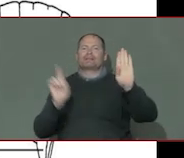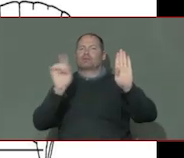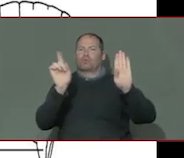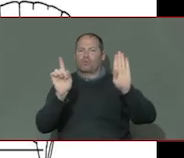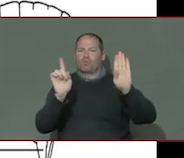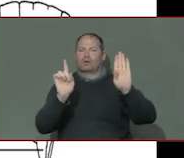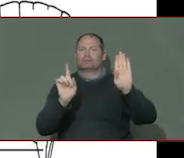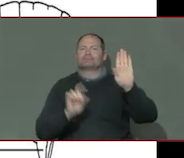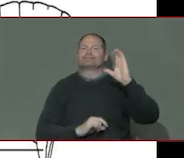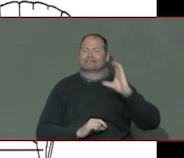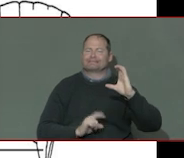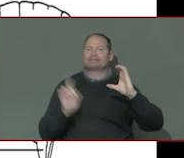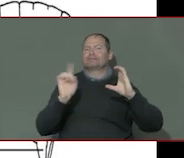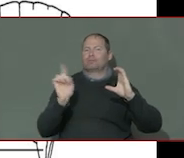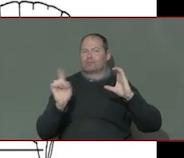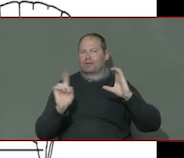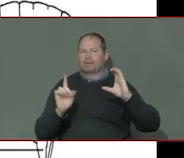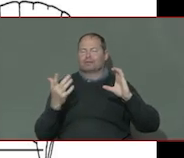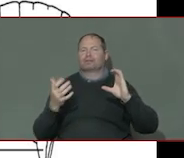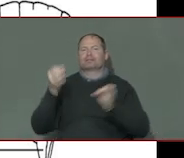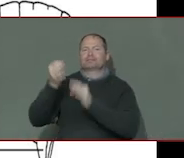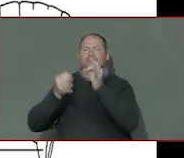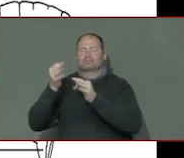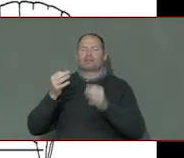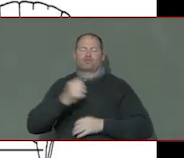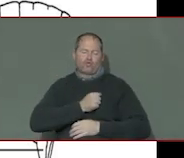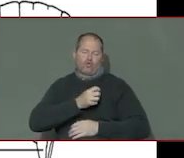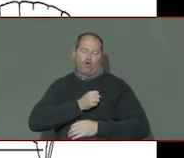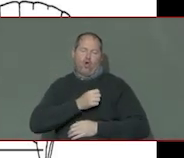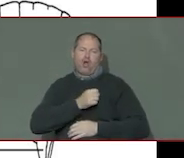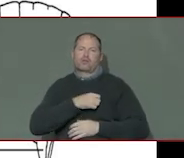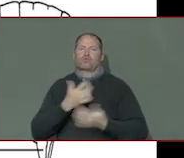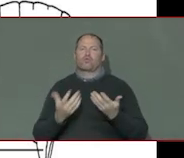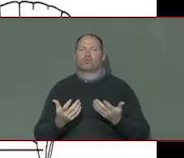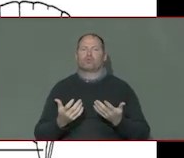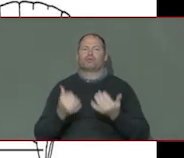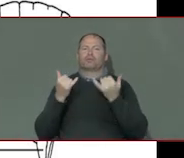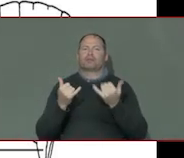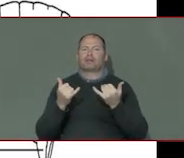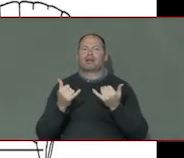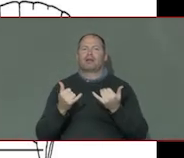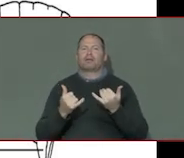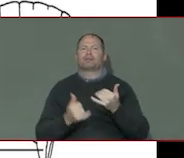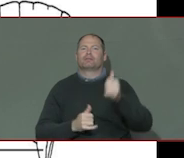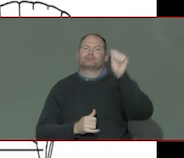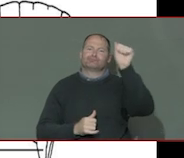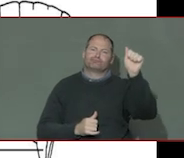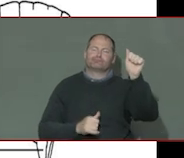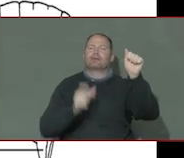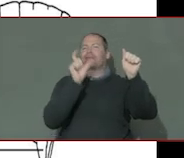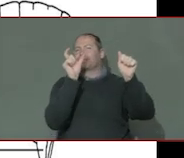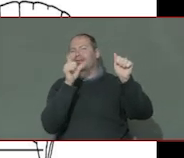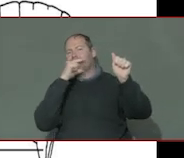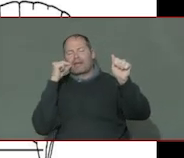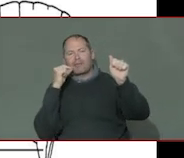be responsible for heart rate. Or give the letter and the name that's going to be responsible for